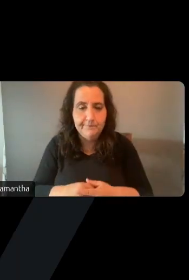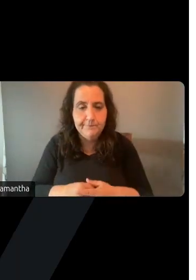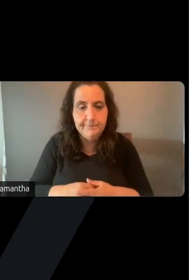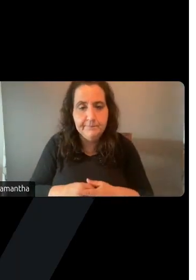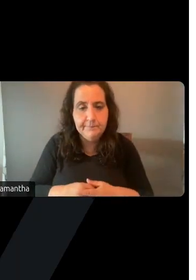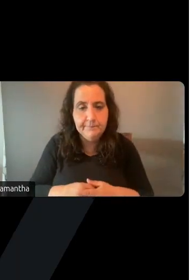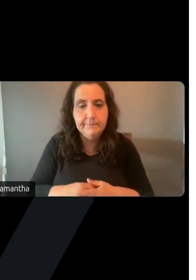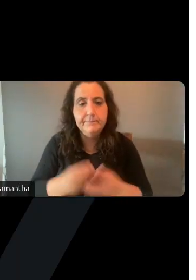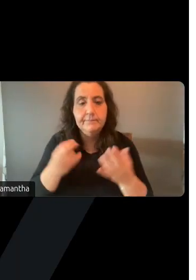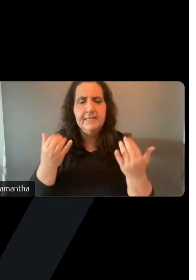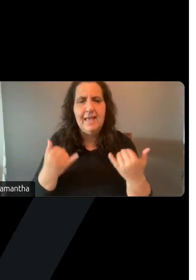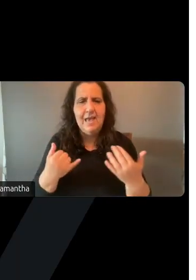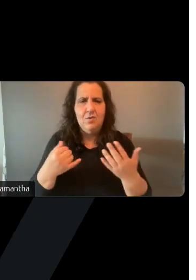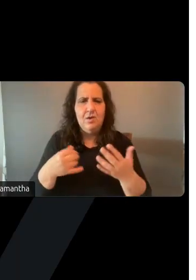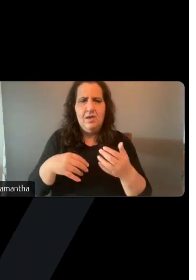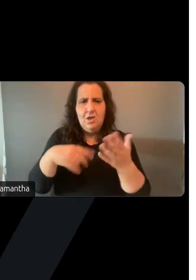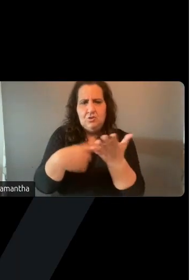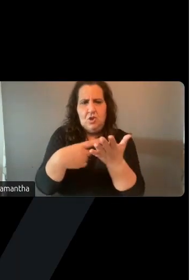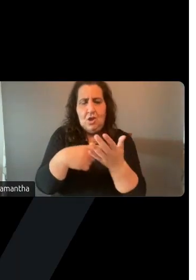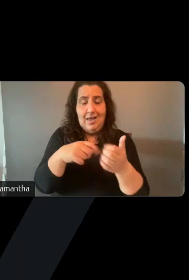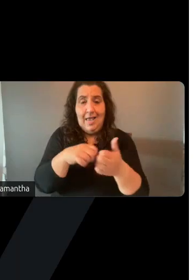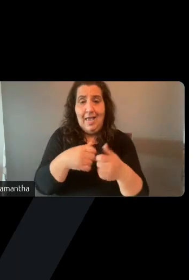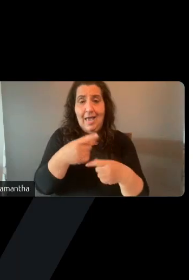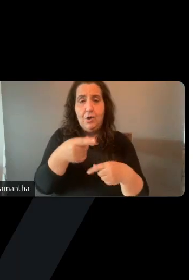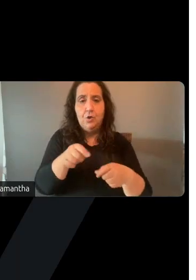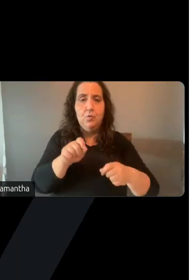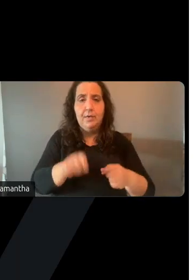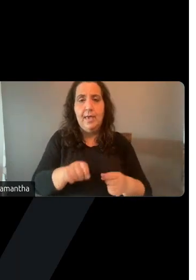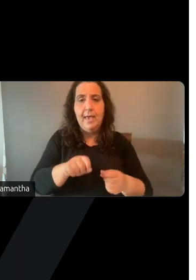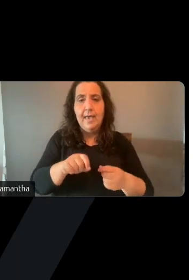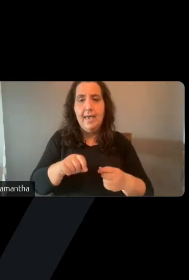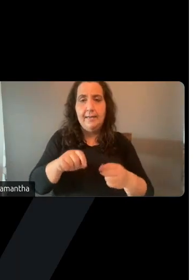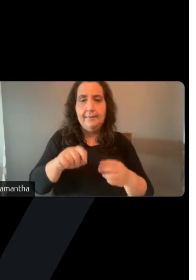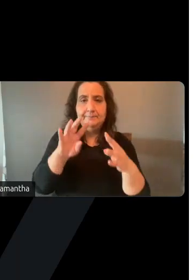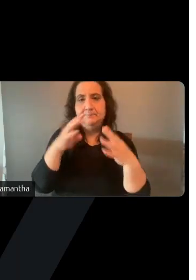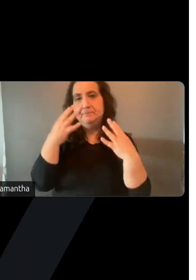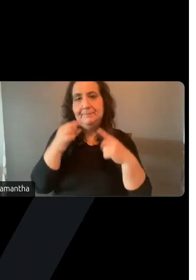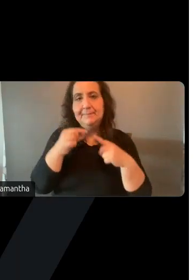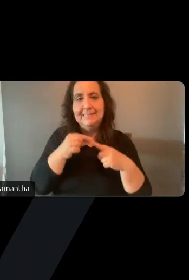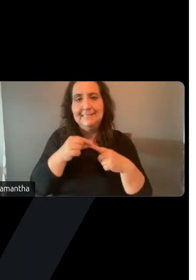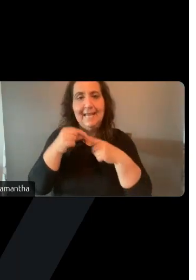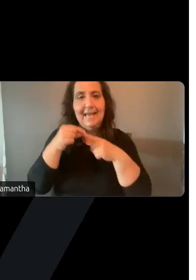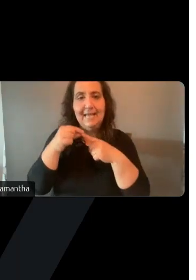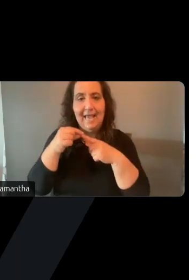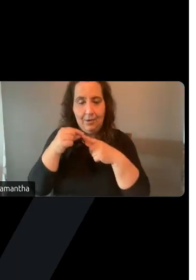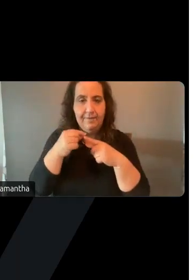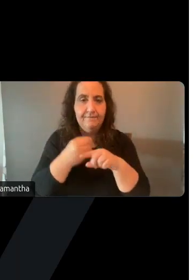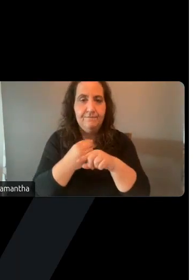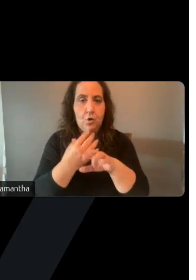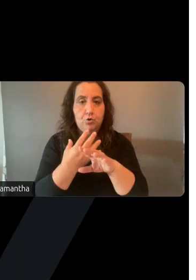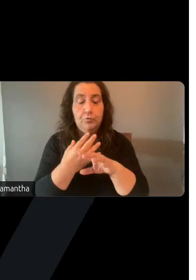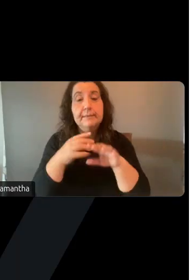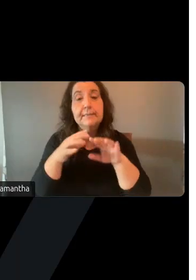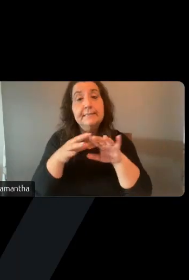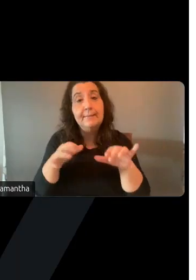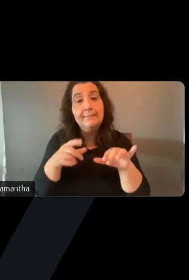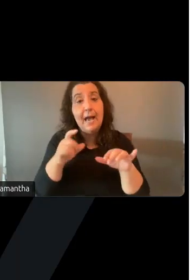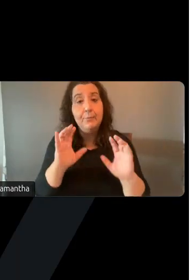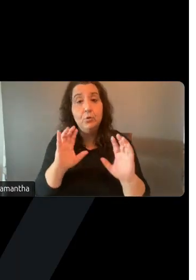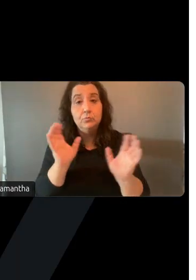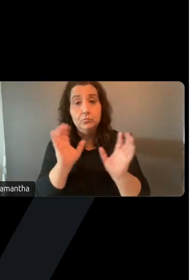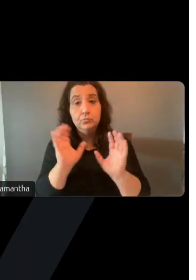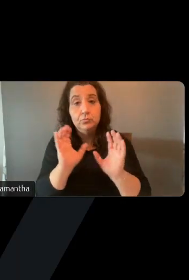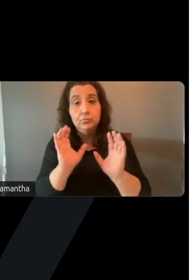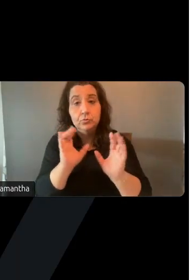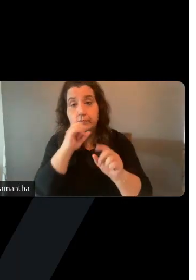And let's talk about how you can stand out virtually. As you are conducting your job search, you'll want to think